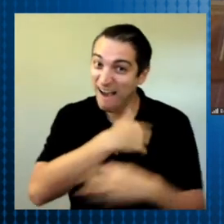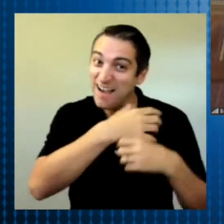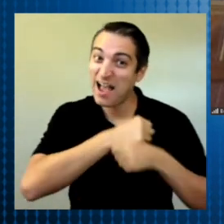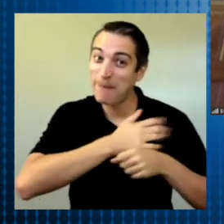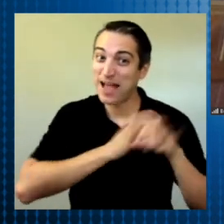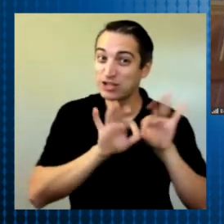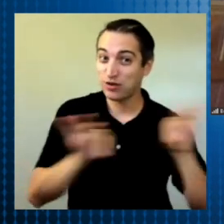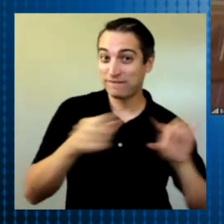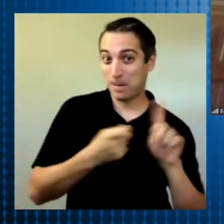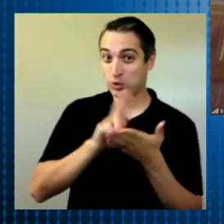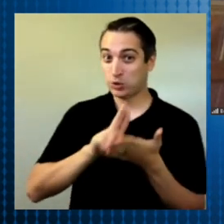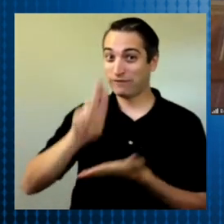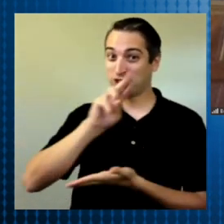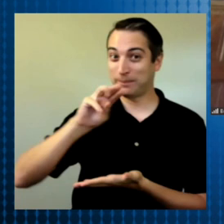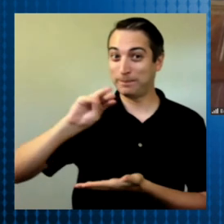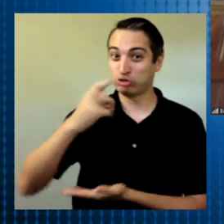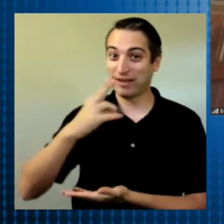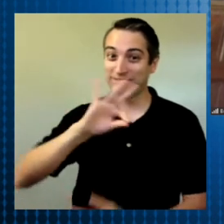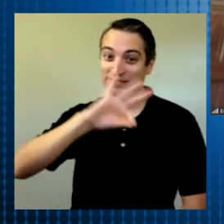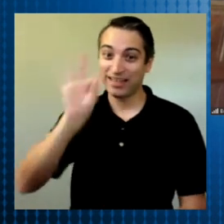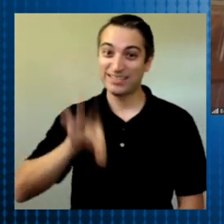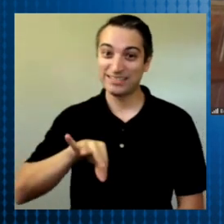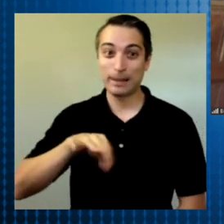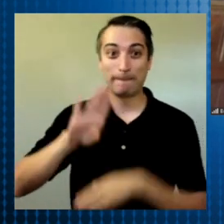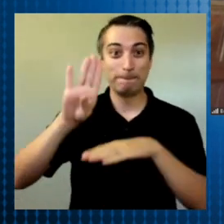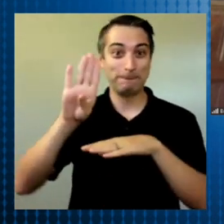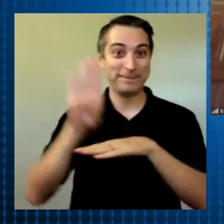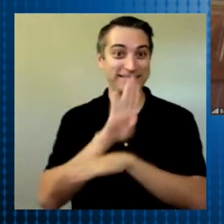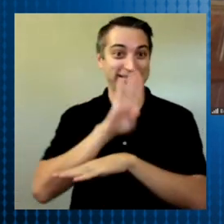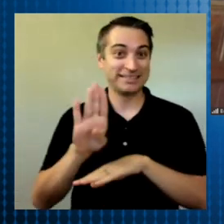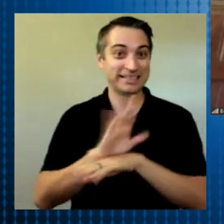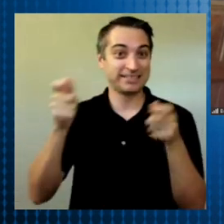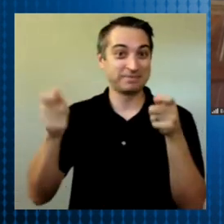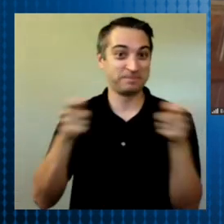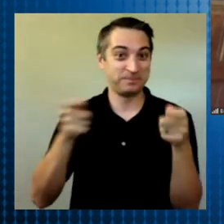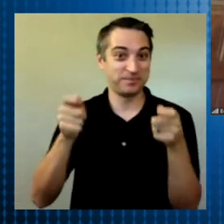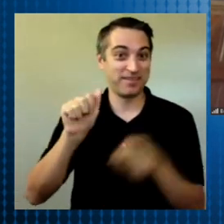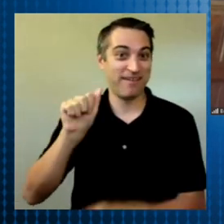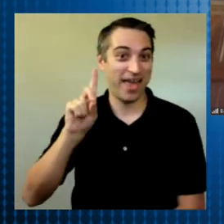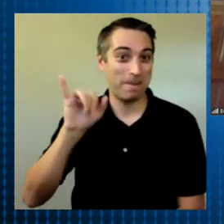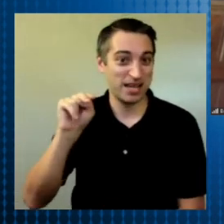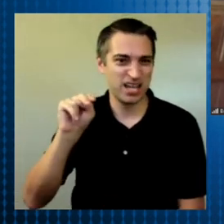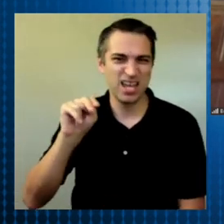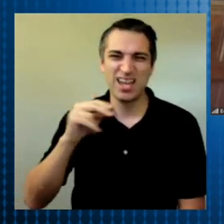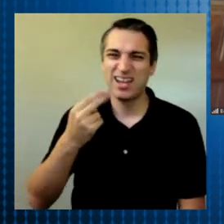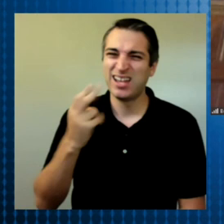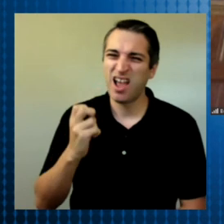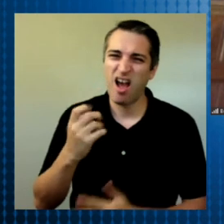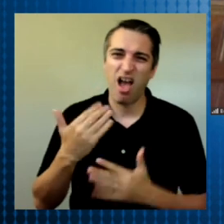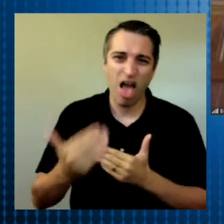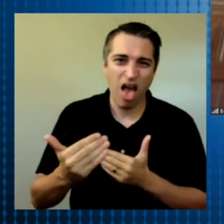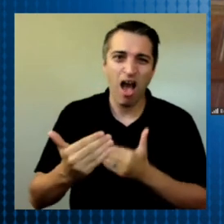from University of Michigan, Flint, in business administration. And he has just gone on to do great things.